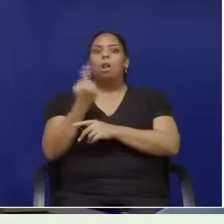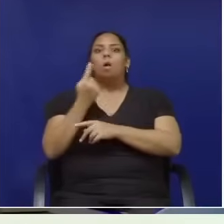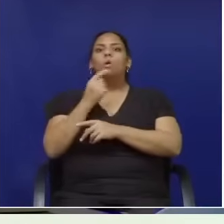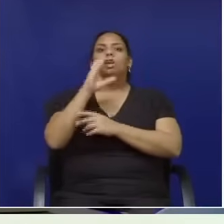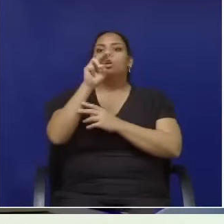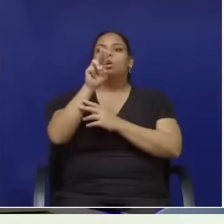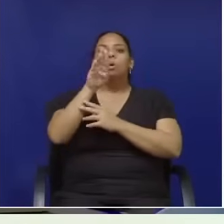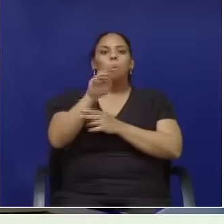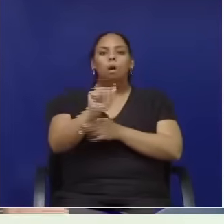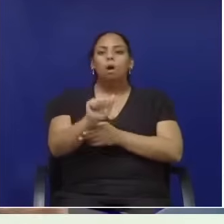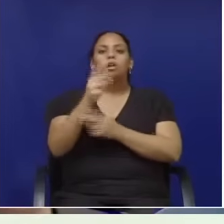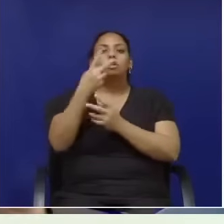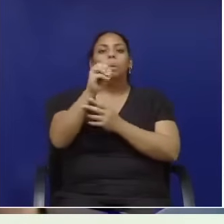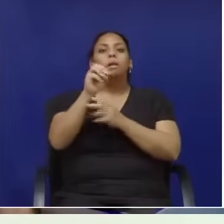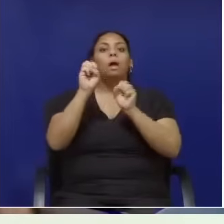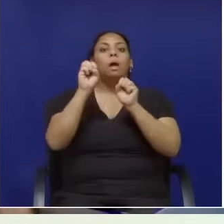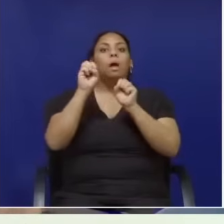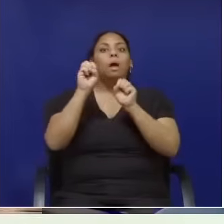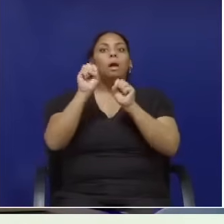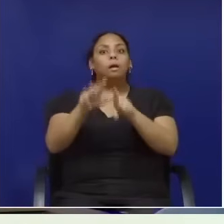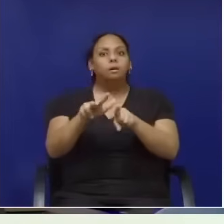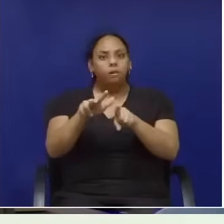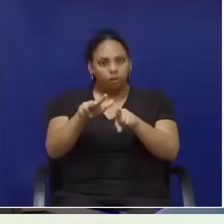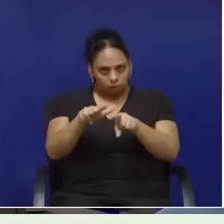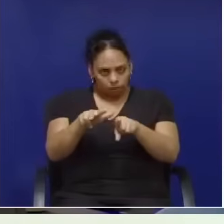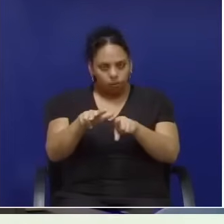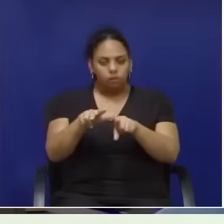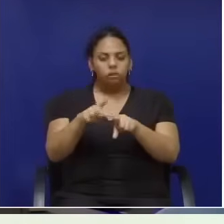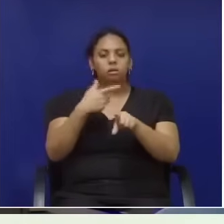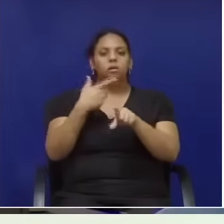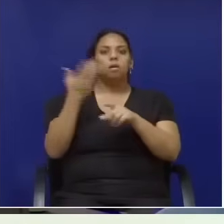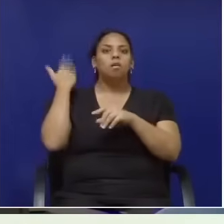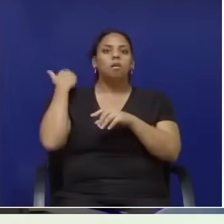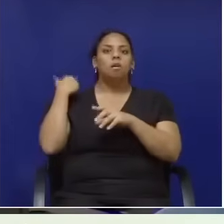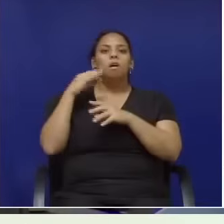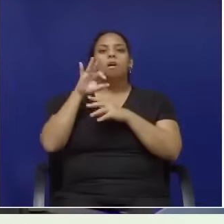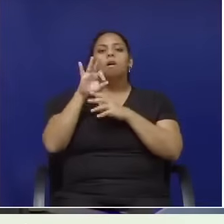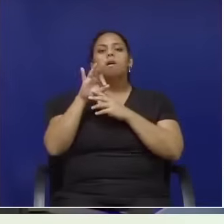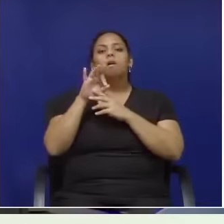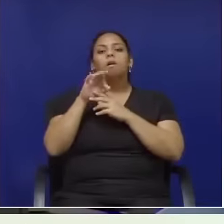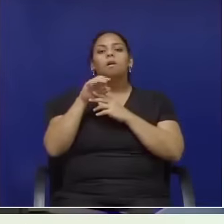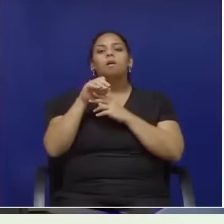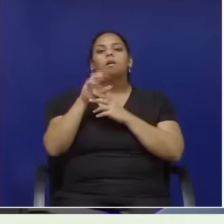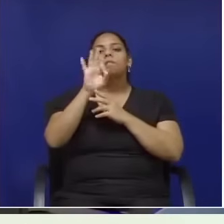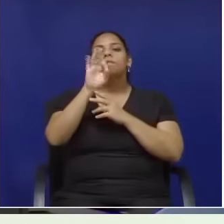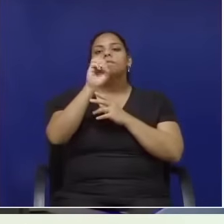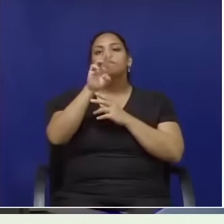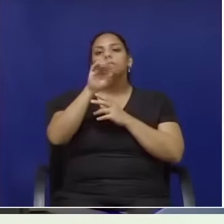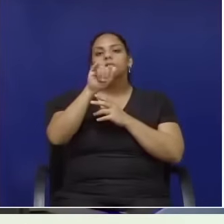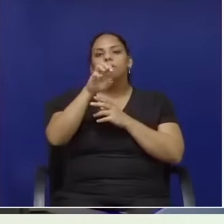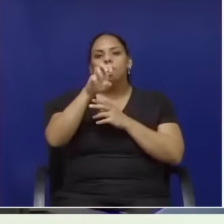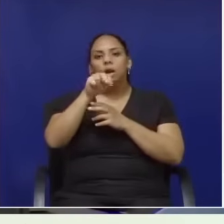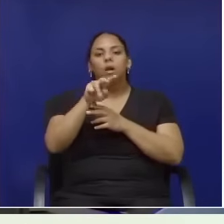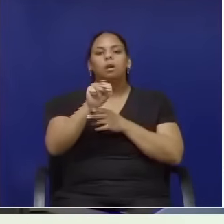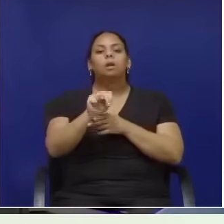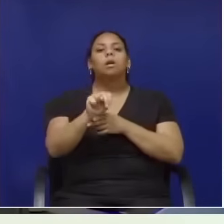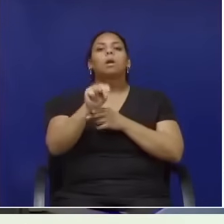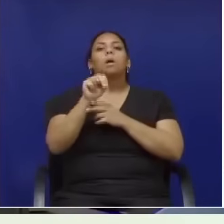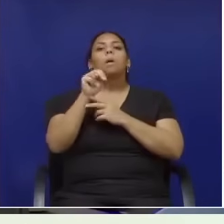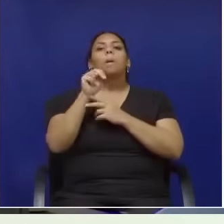in 2018. South African foreign policy is meant to uphold the constitutional principles of